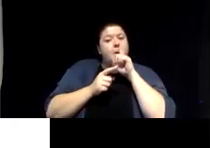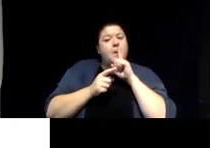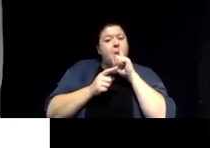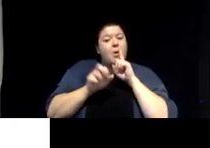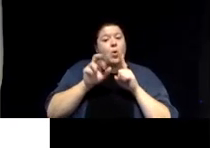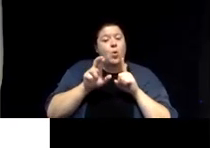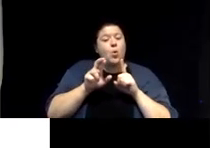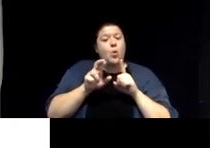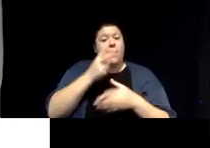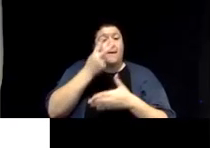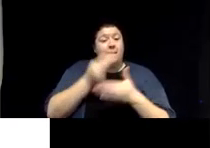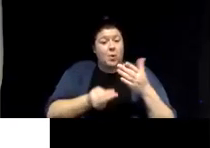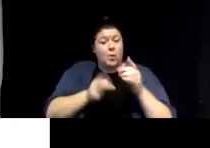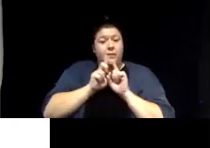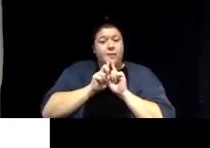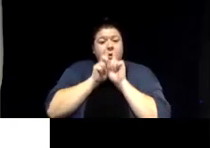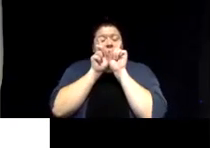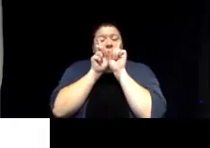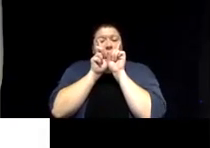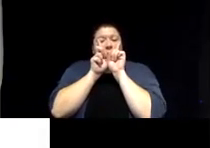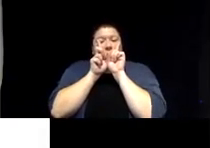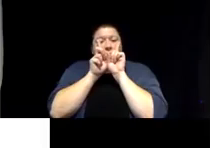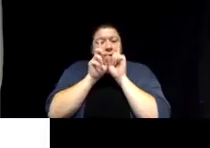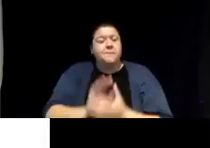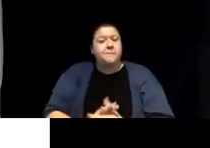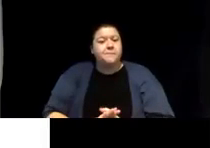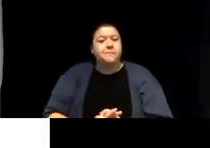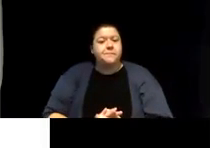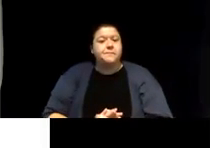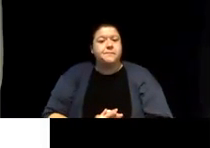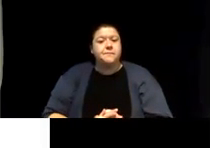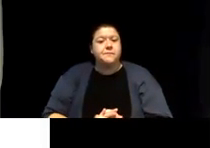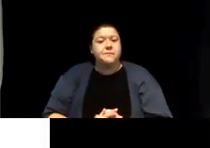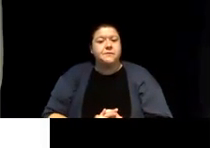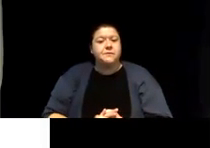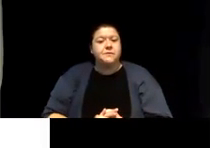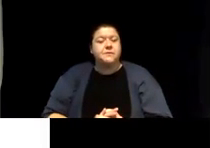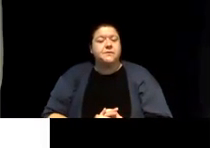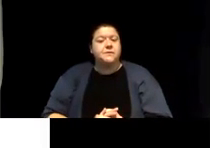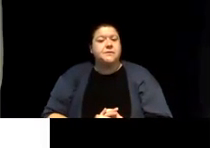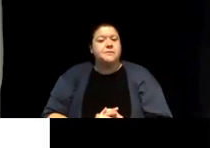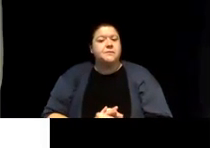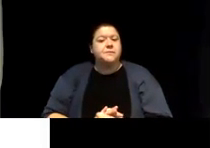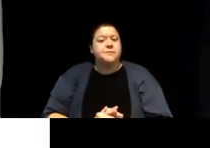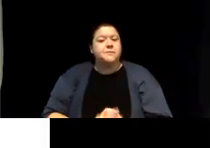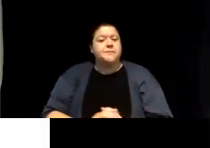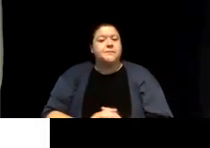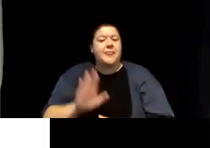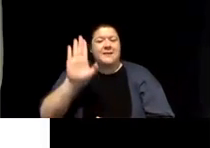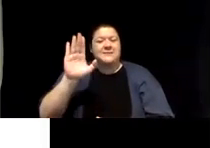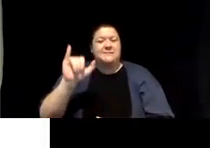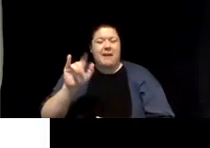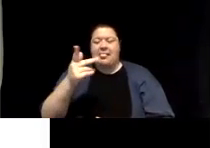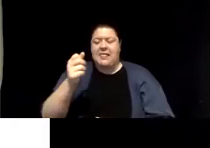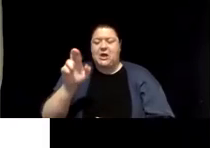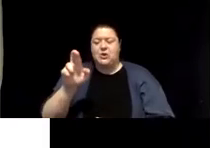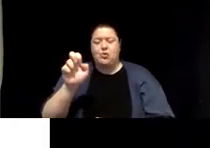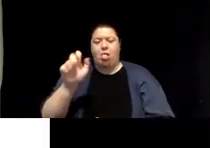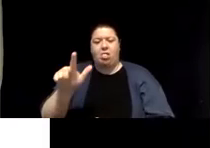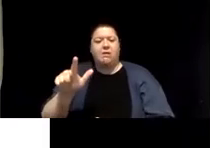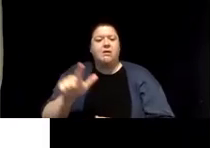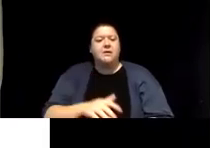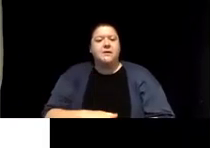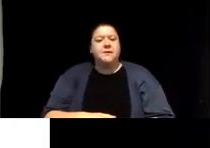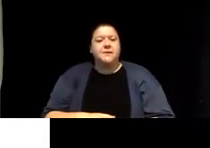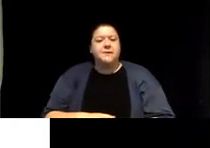be bilateral. Okay, two-sided cleft lip, which is on both sides of the mouth or the cleft